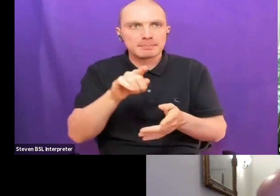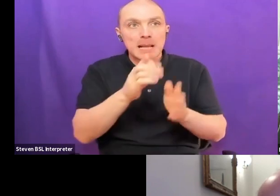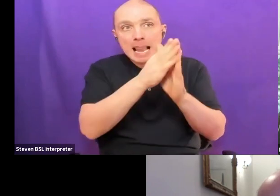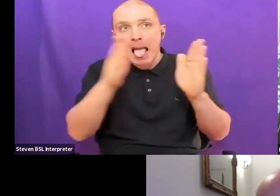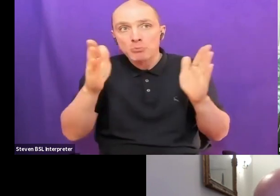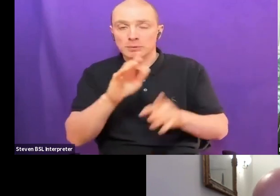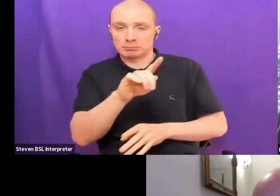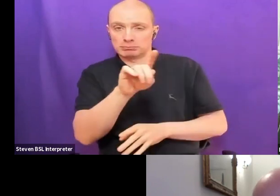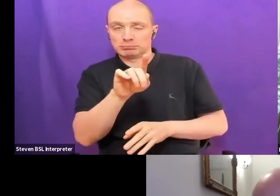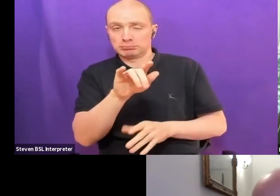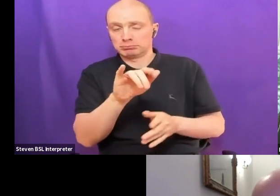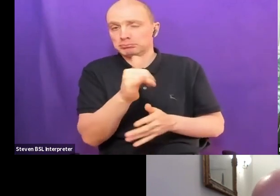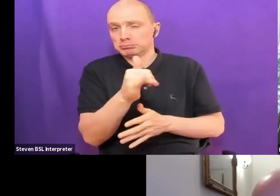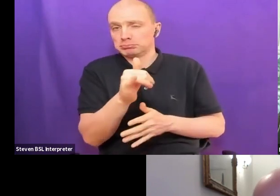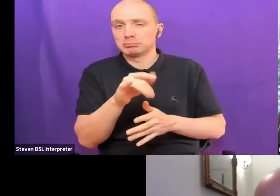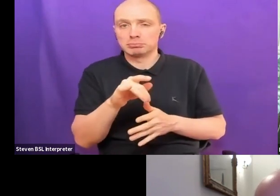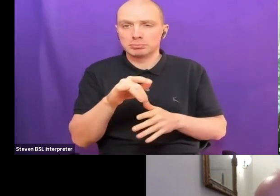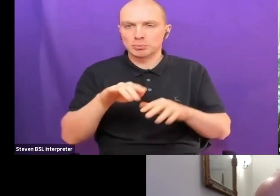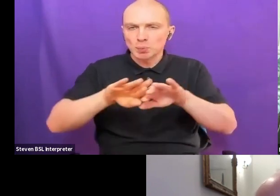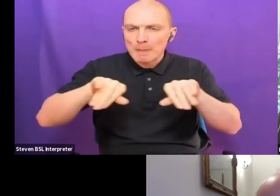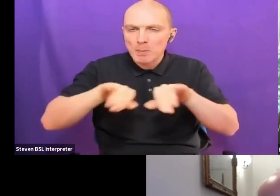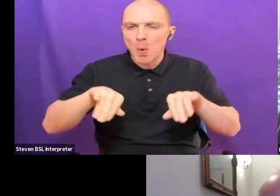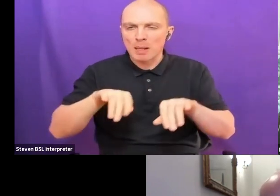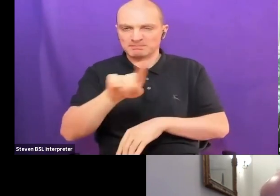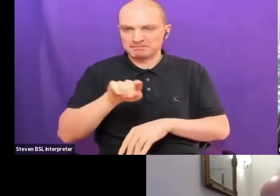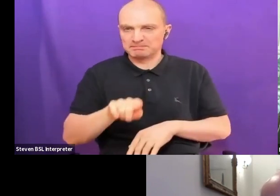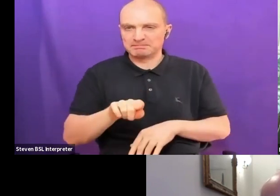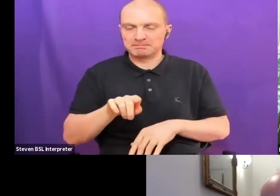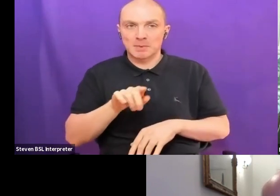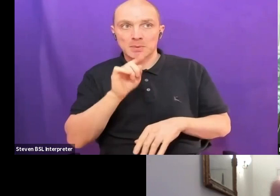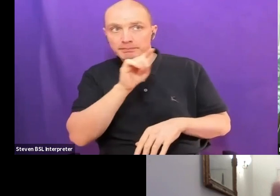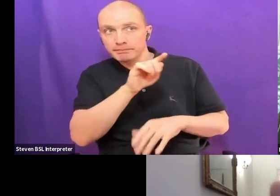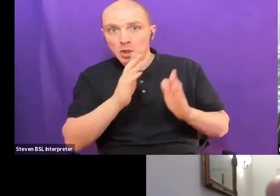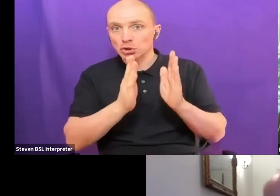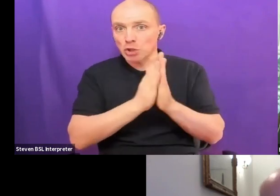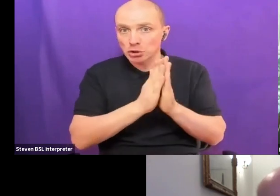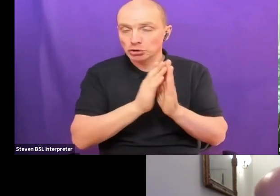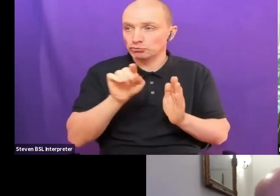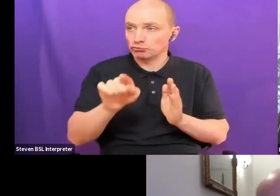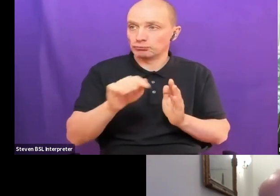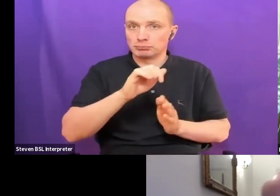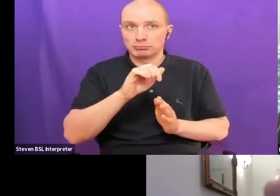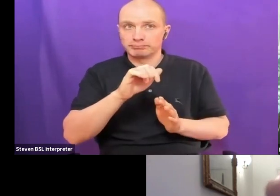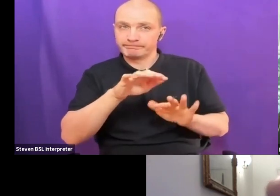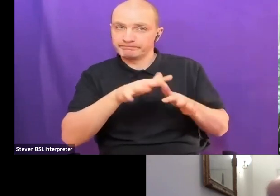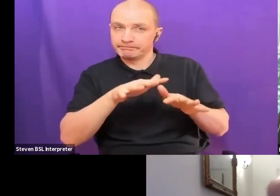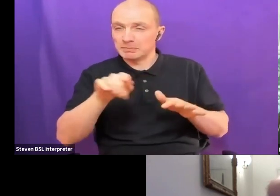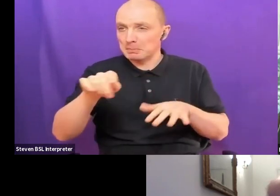Other facilities, obviously, churches, other places of worship, police station, quite unlikely, I'd think